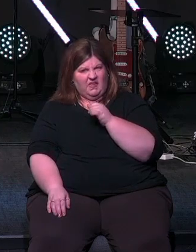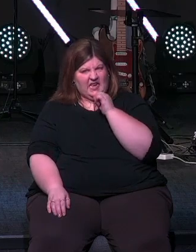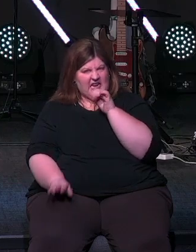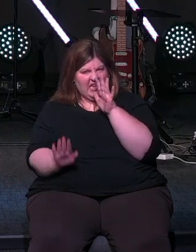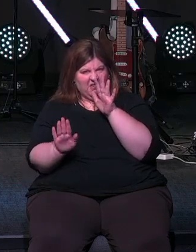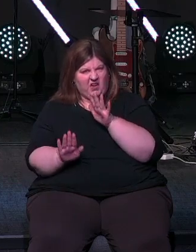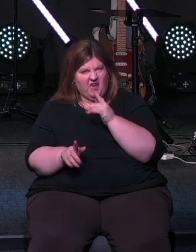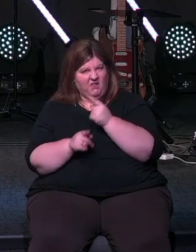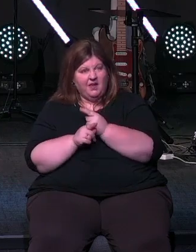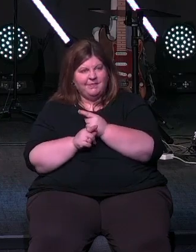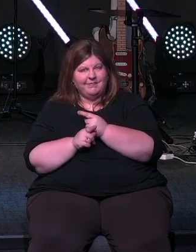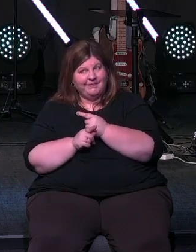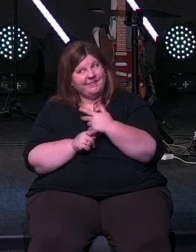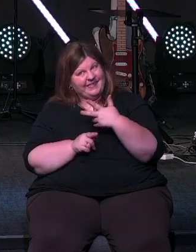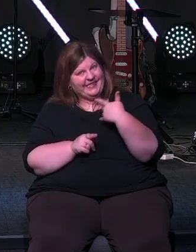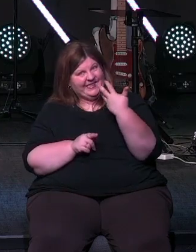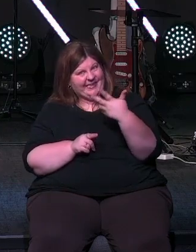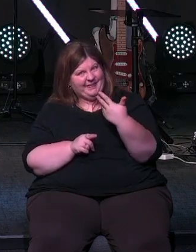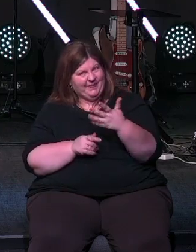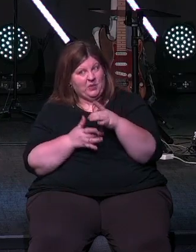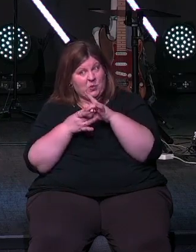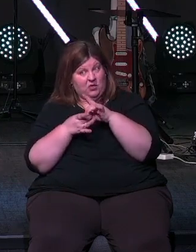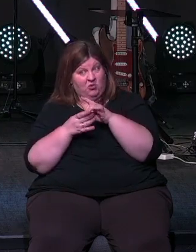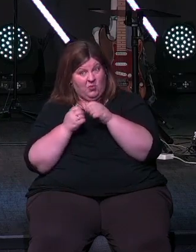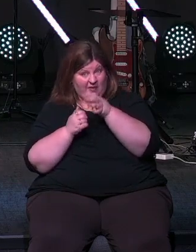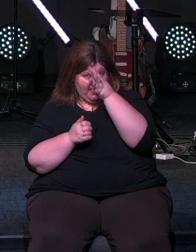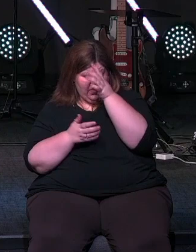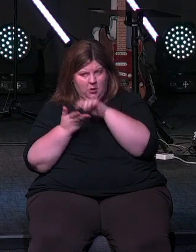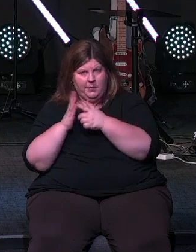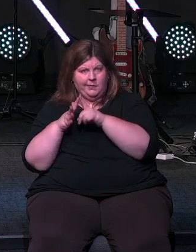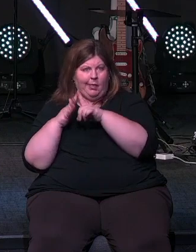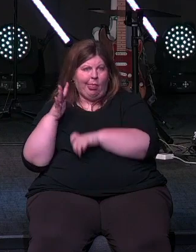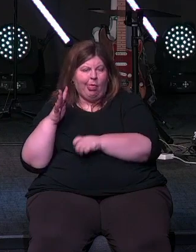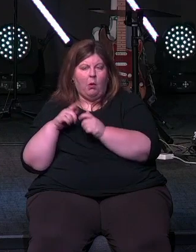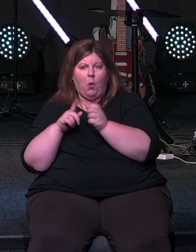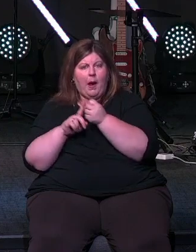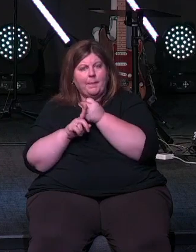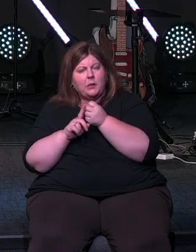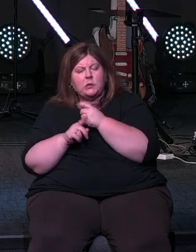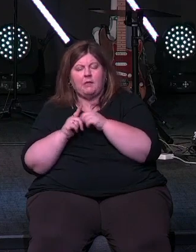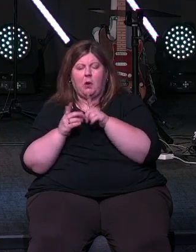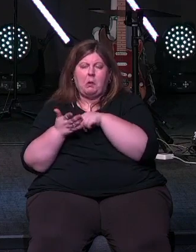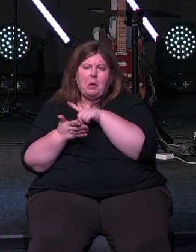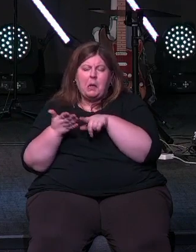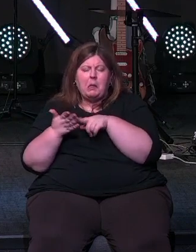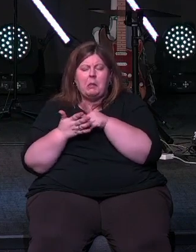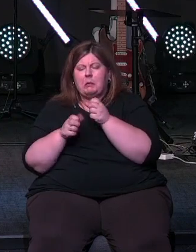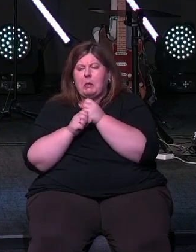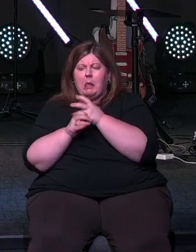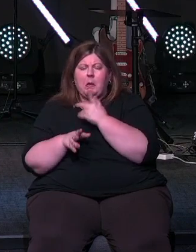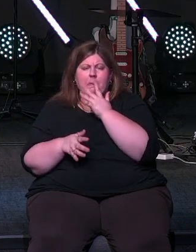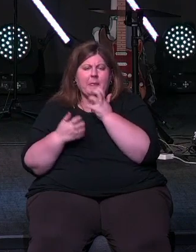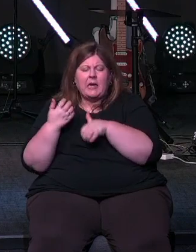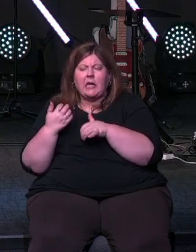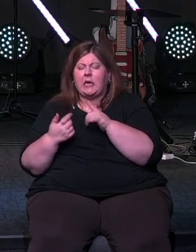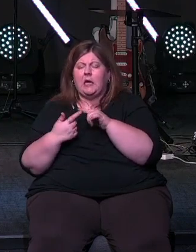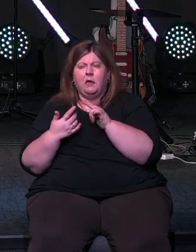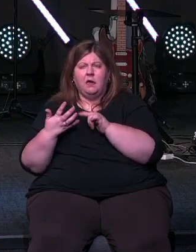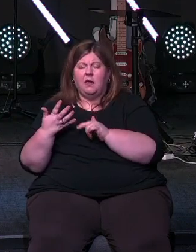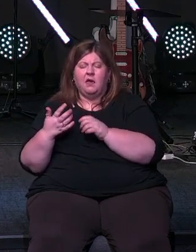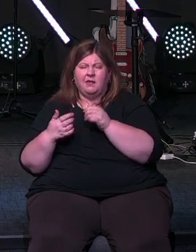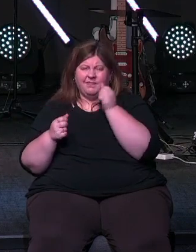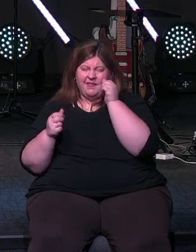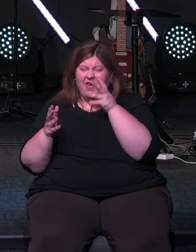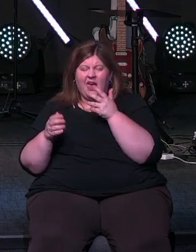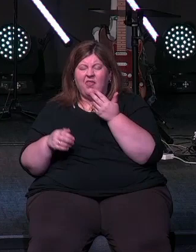A lot of us, our relationship with fathers is absentee fathers, abusive fathers, critical fathers, harsh fathers,